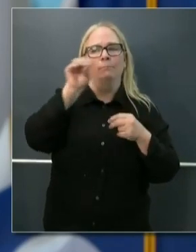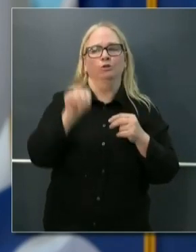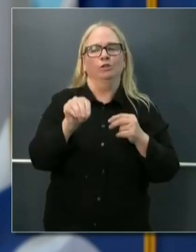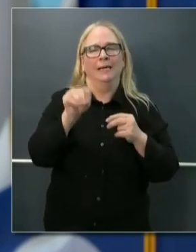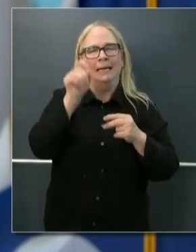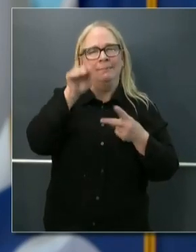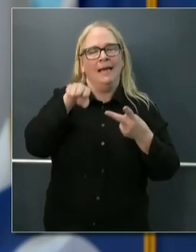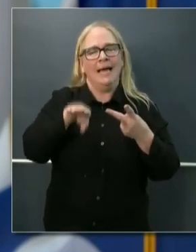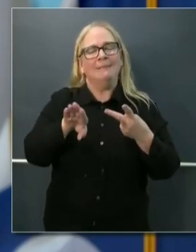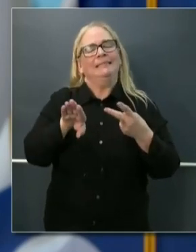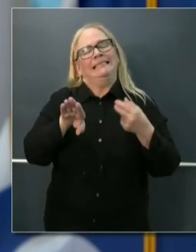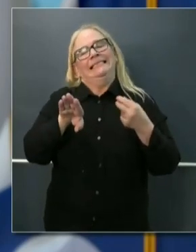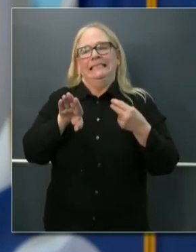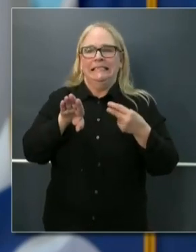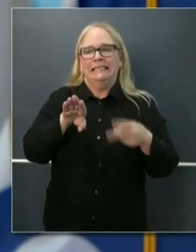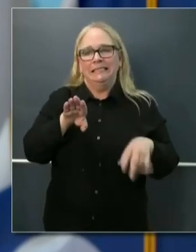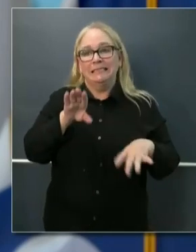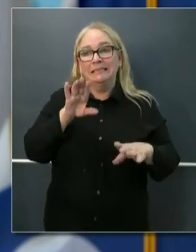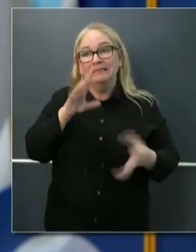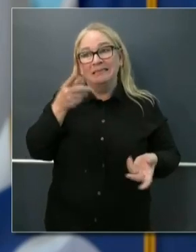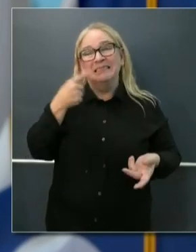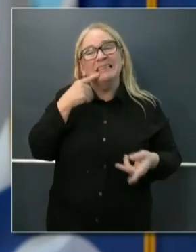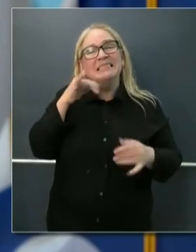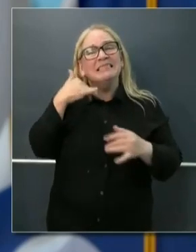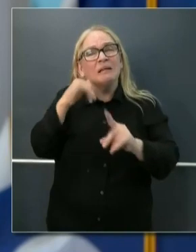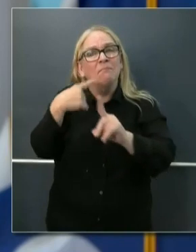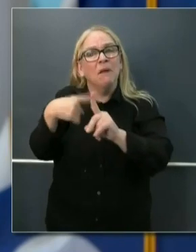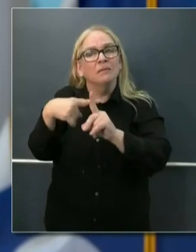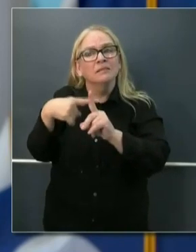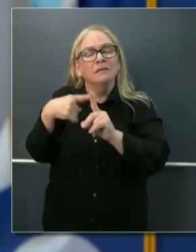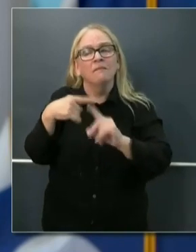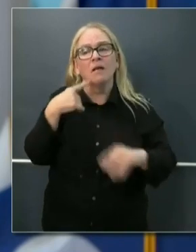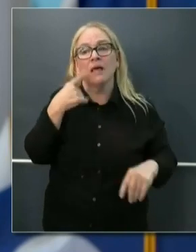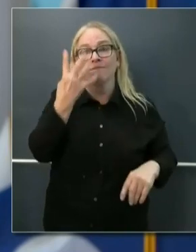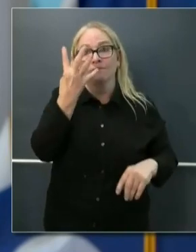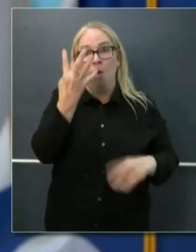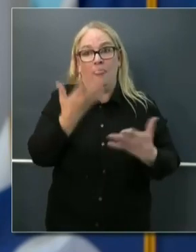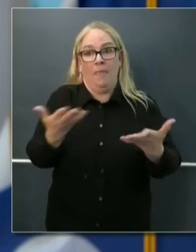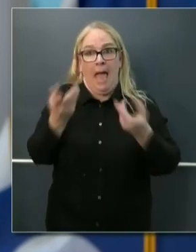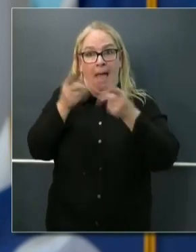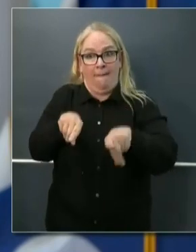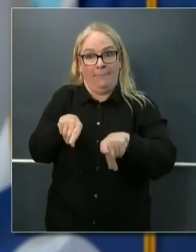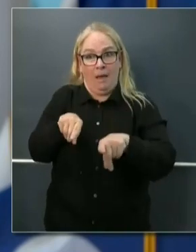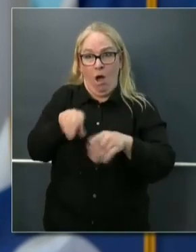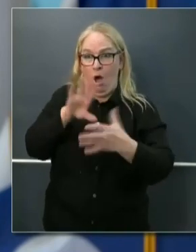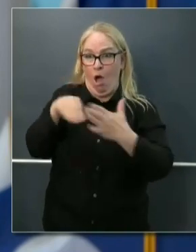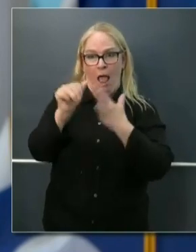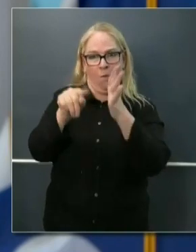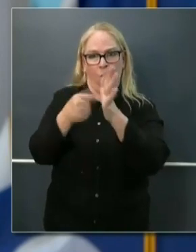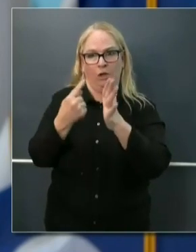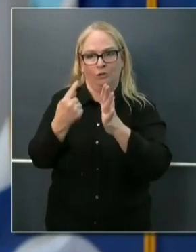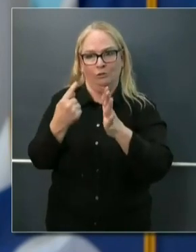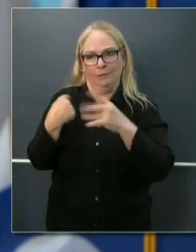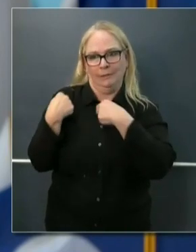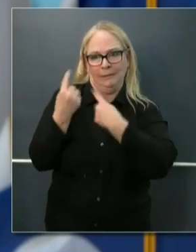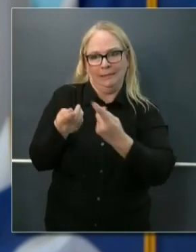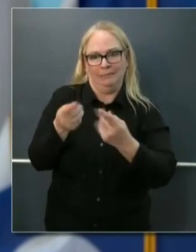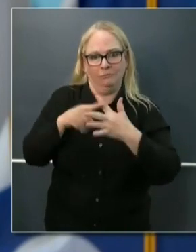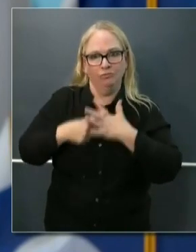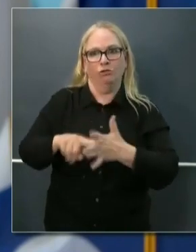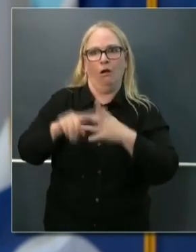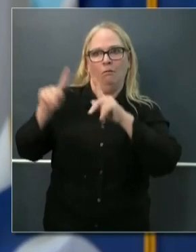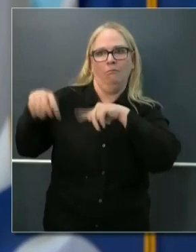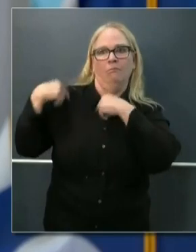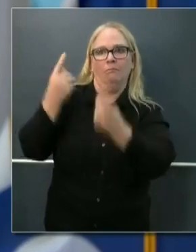is encouraging. I mentioned this yesterday that there were 4 things that happened all at once that we had not seen since the beginning of this pandemic, and